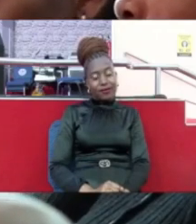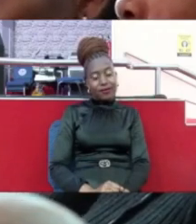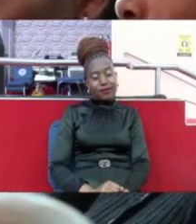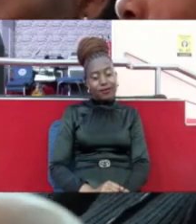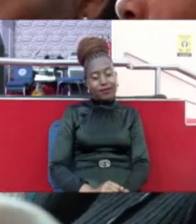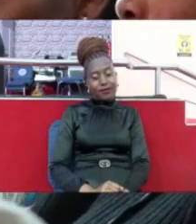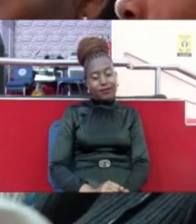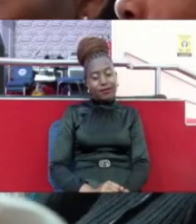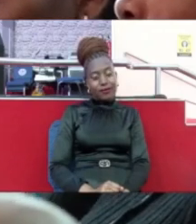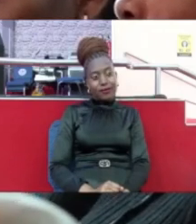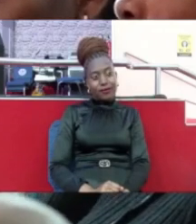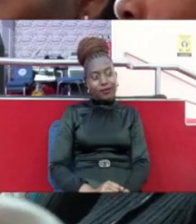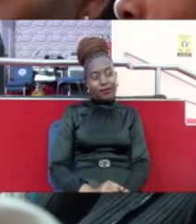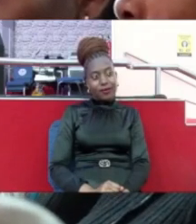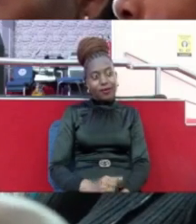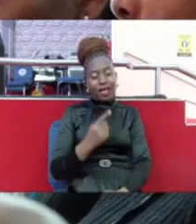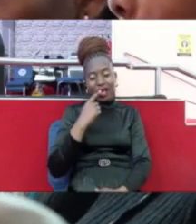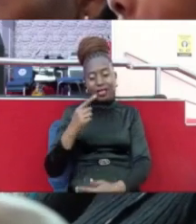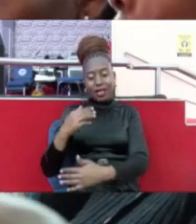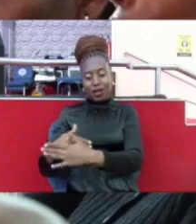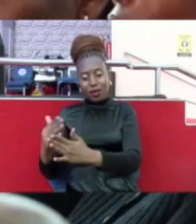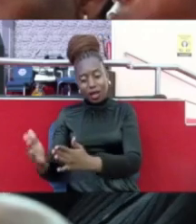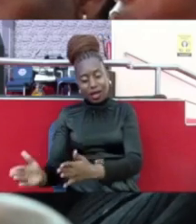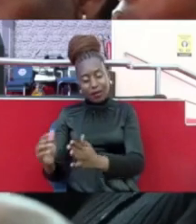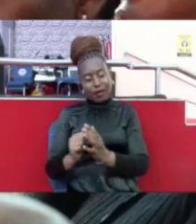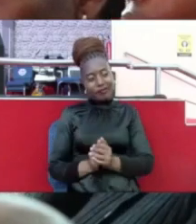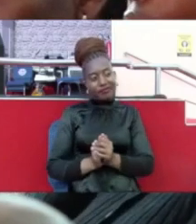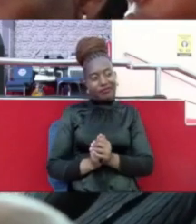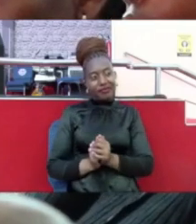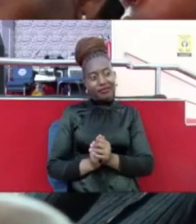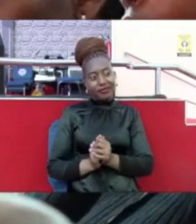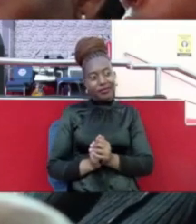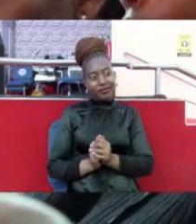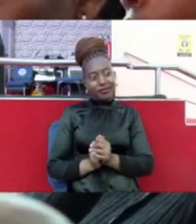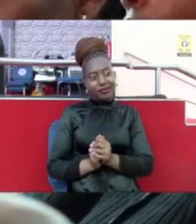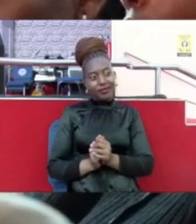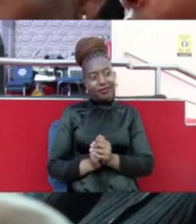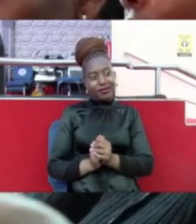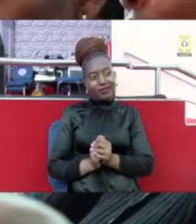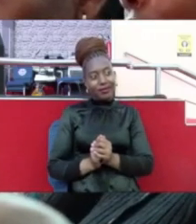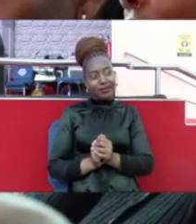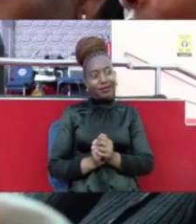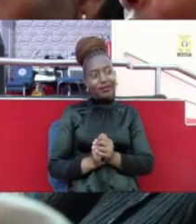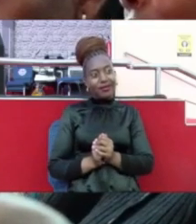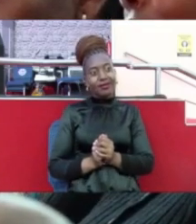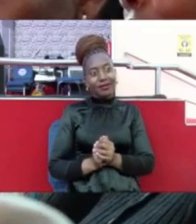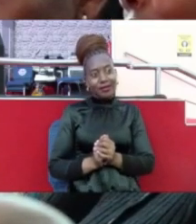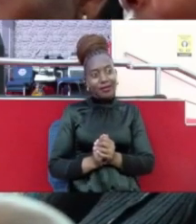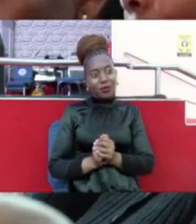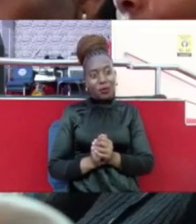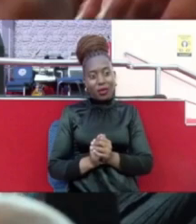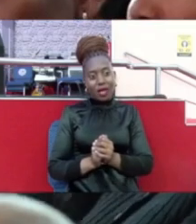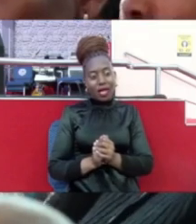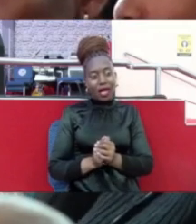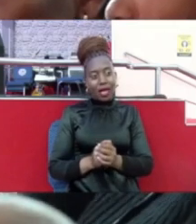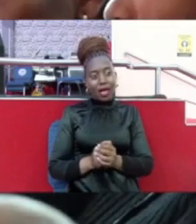tell your other neighbor this statement. Mwambie huyo jirani mwingine neno hili. Say it like Dr. Toom had to tell that man